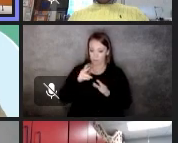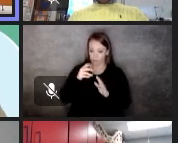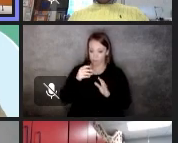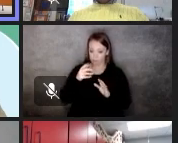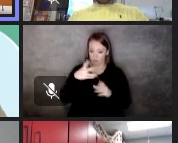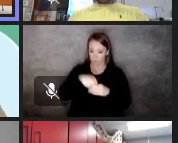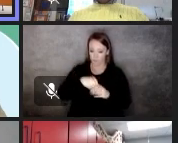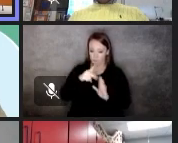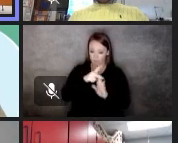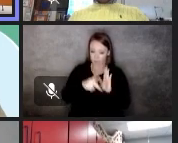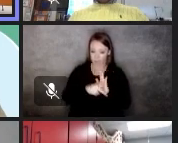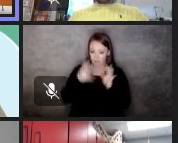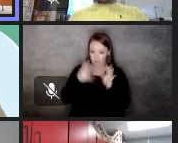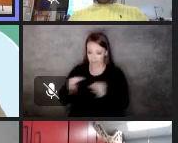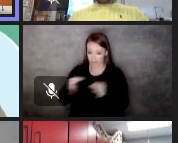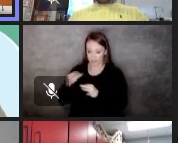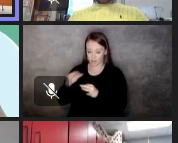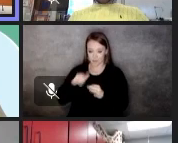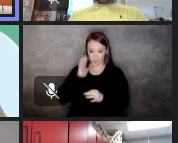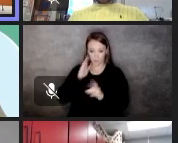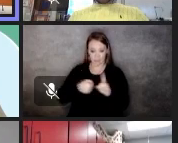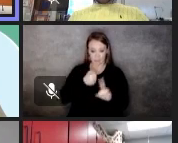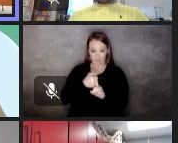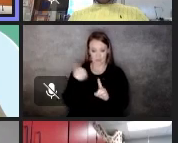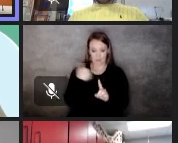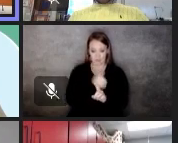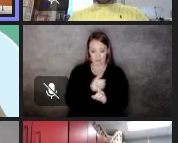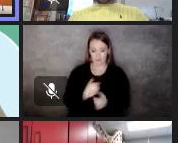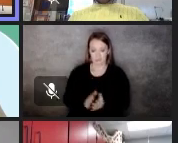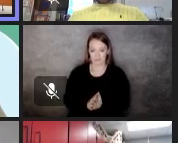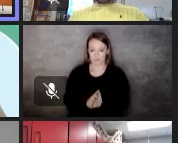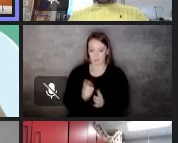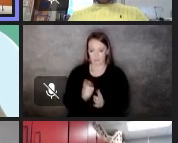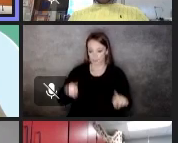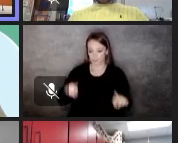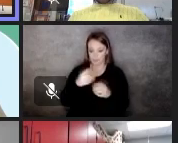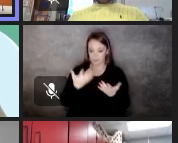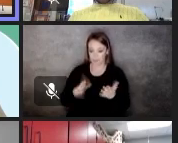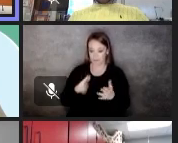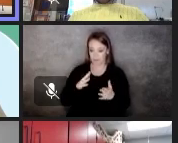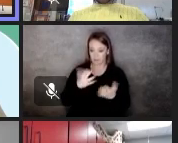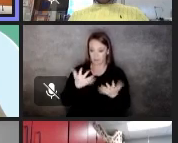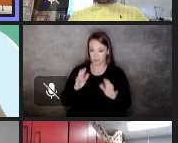you guys, you spoke of this earlier. You know what's happening in legislation.